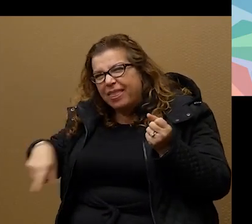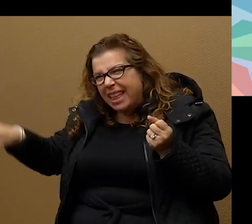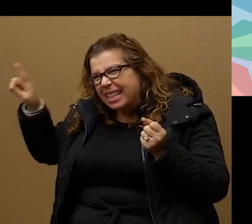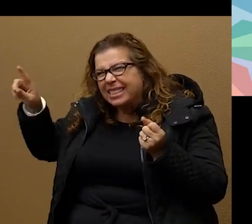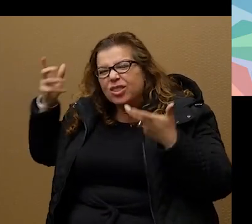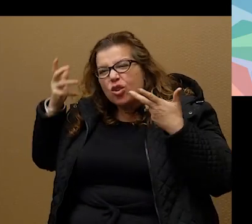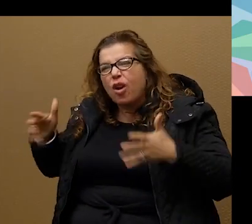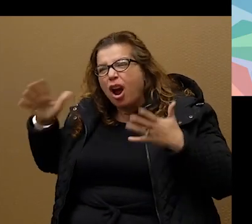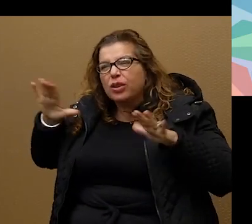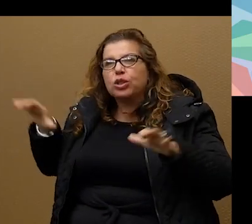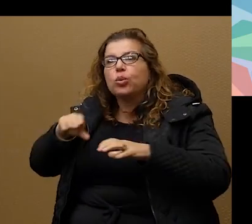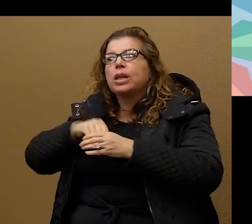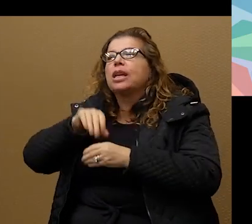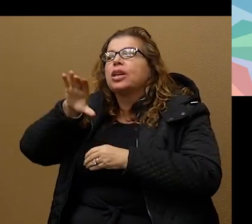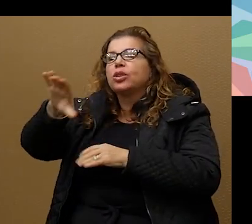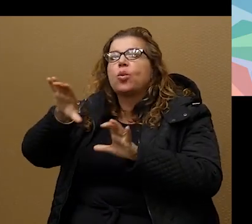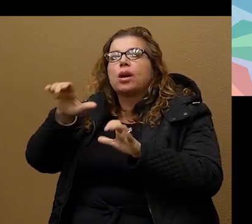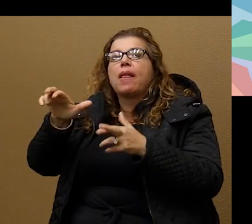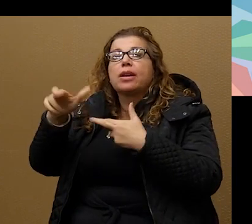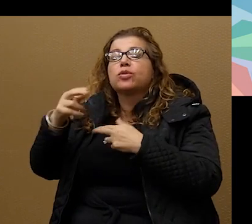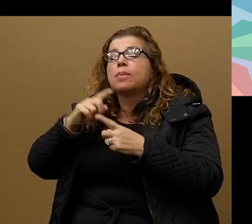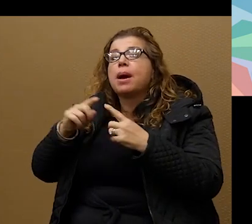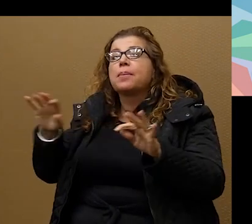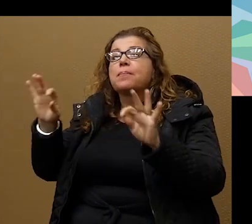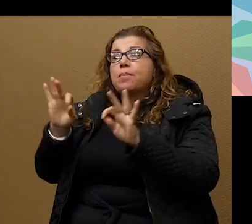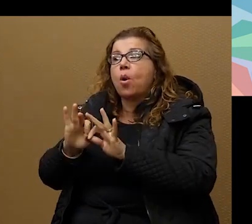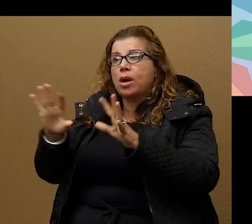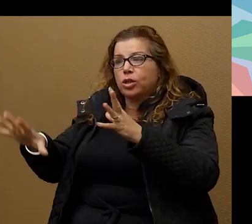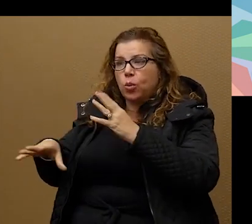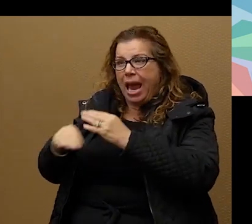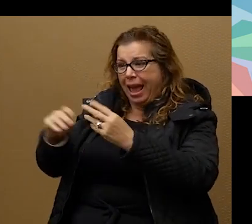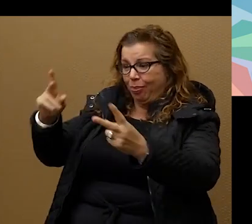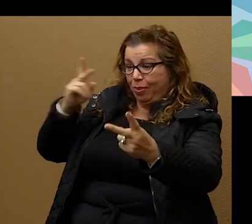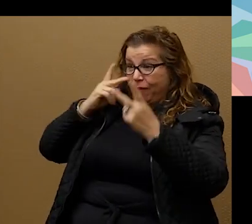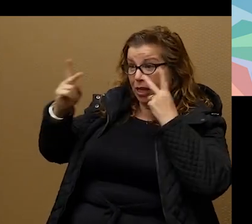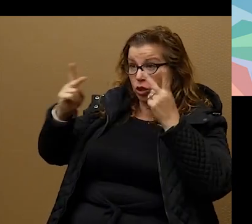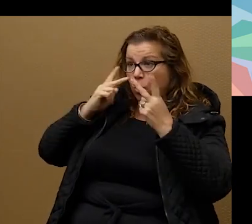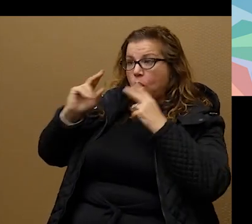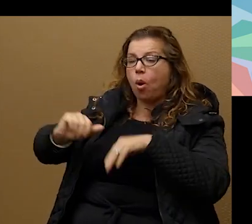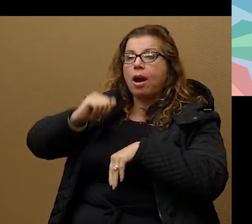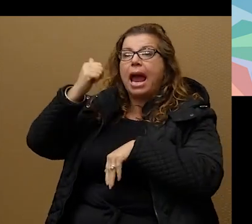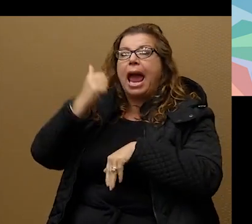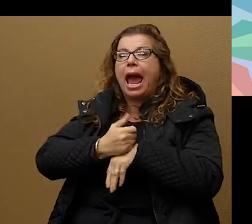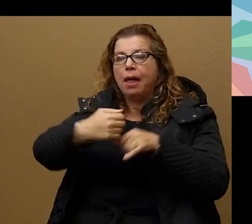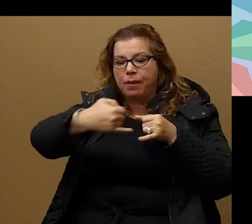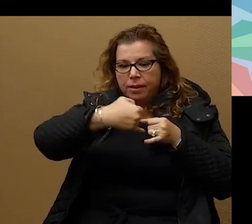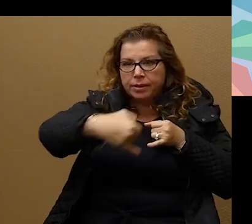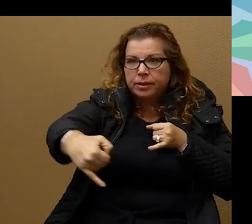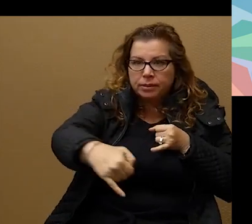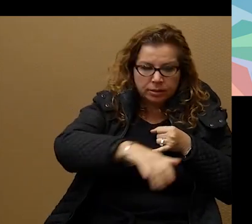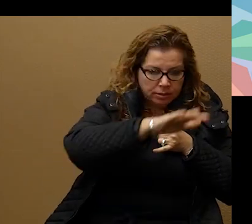classroom. It's just adding a visual to it or adding a firm boundary with a bookcase.